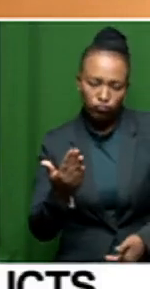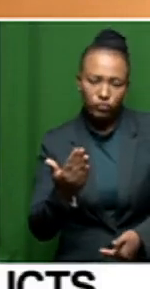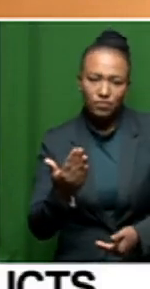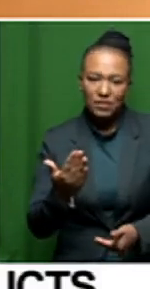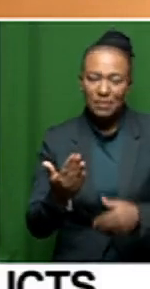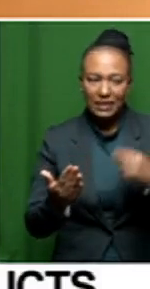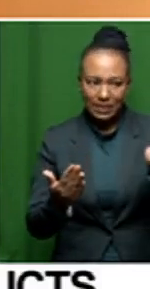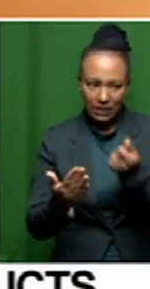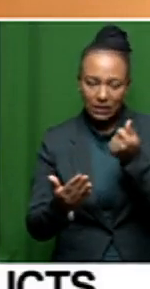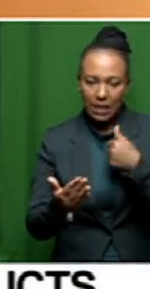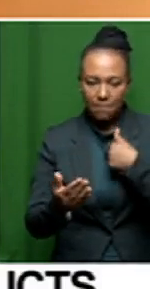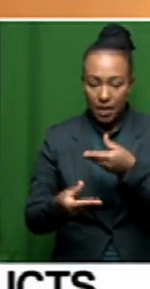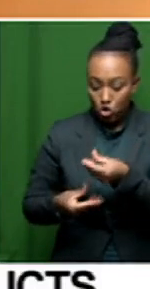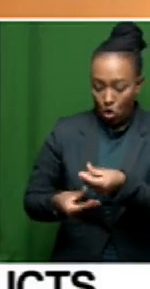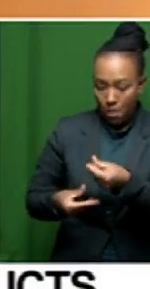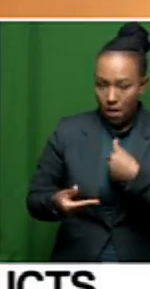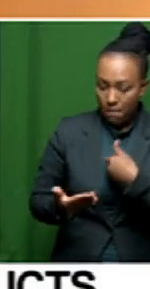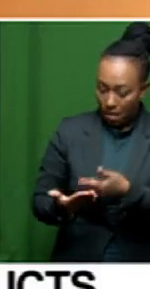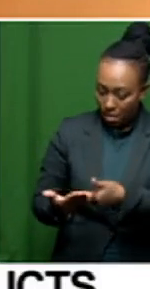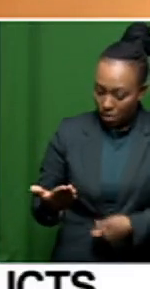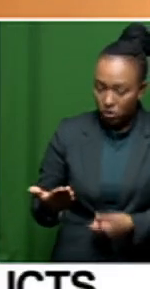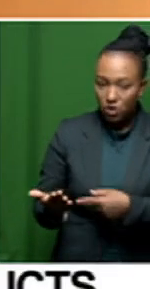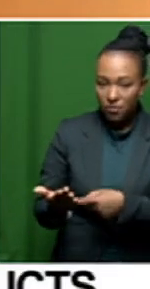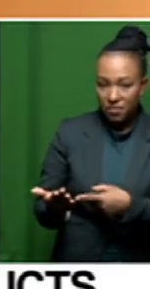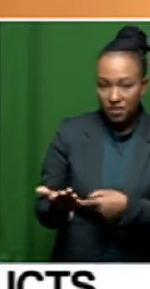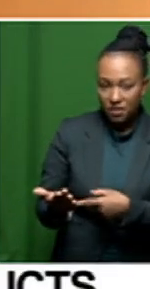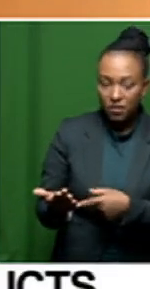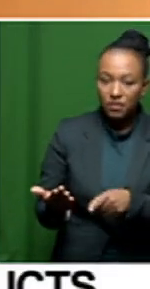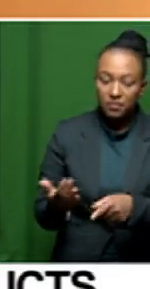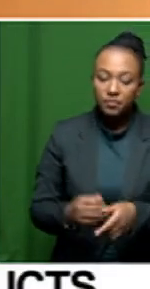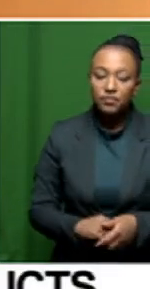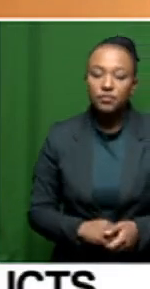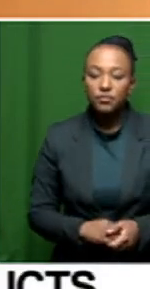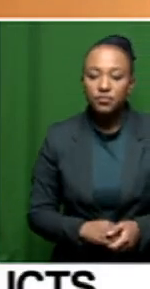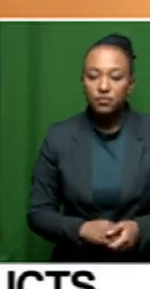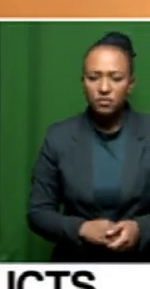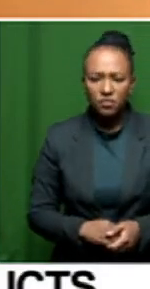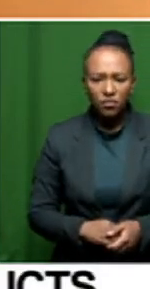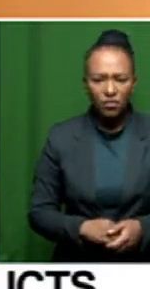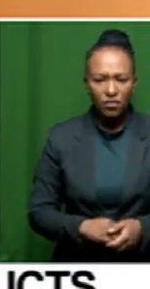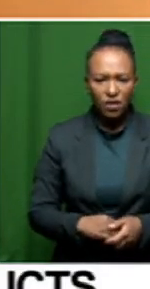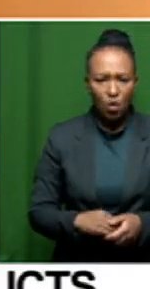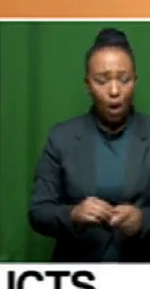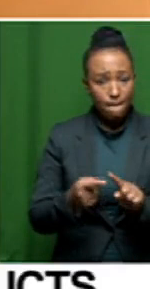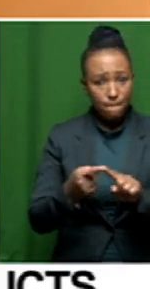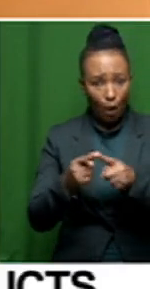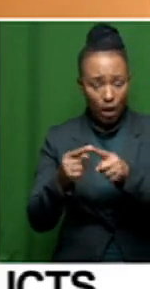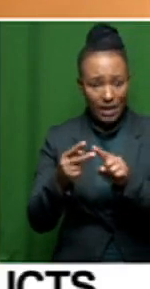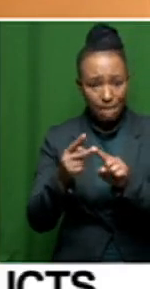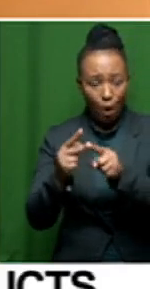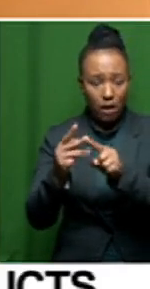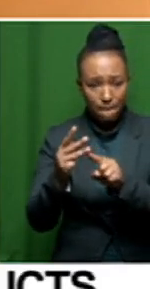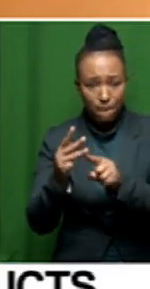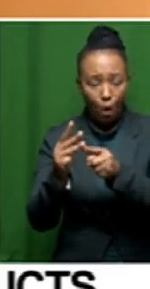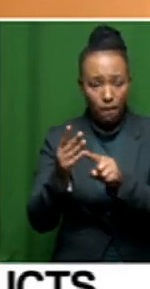I don't have the document on top of me, just imagine 10 points of challenges. What